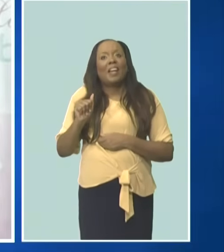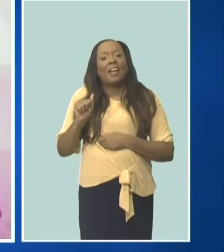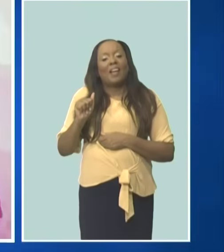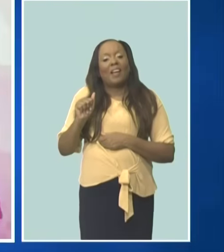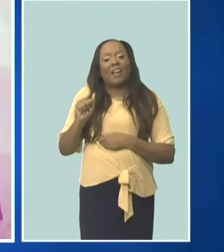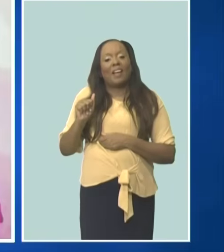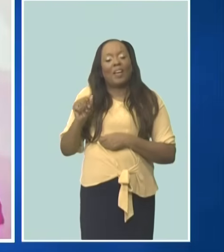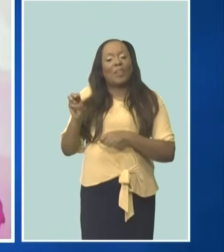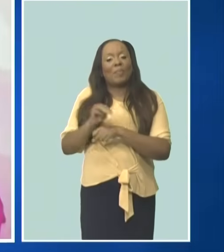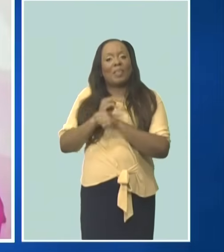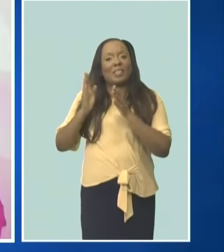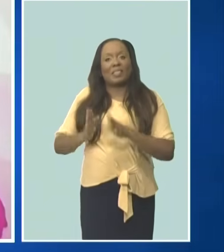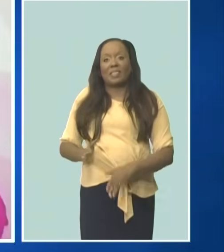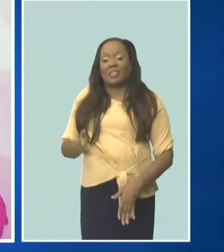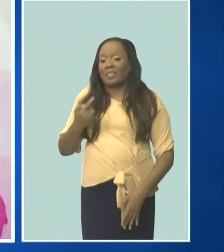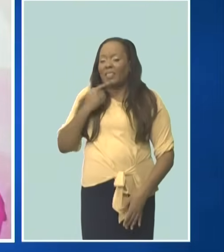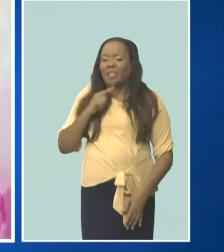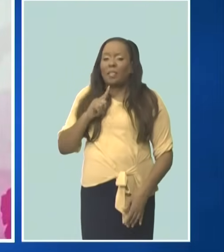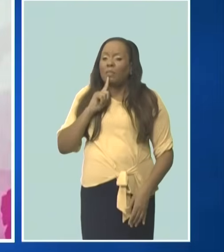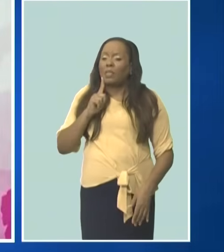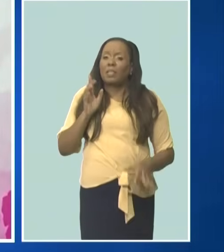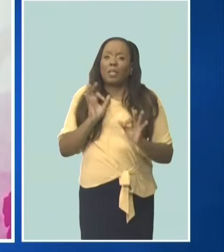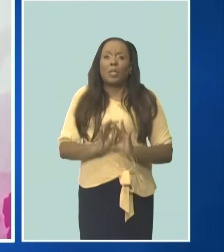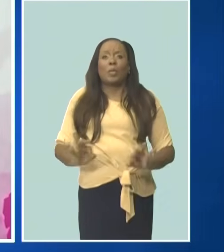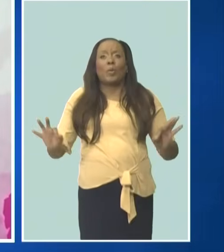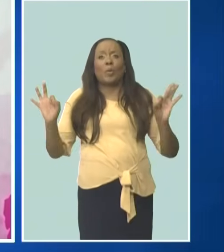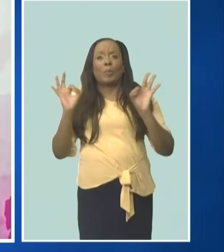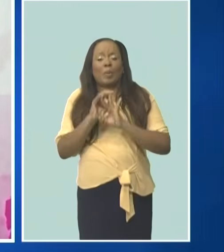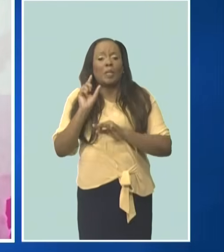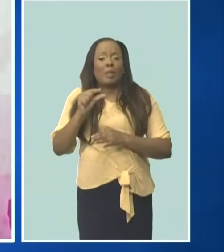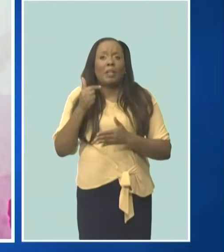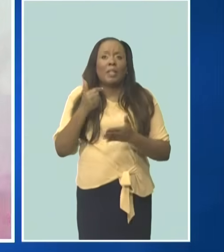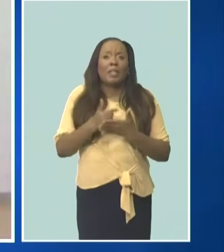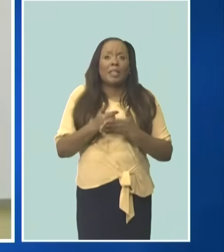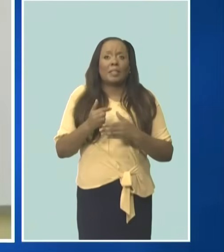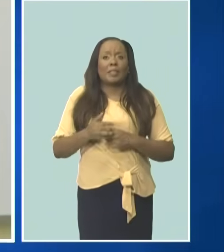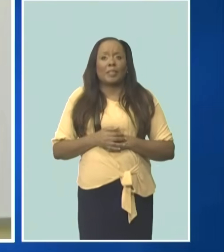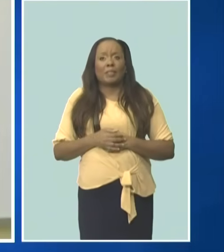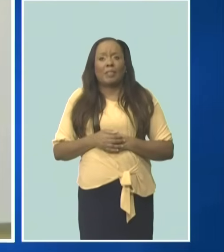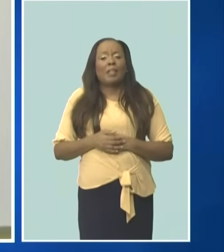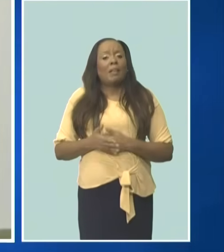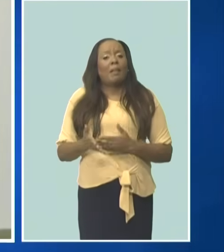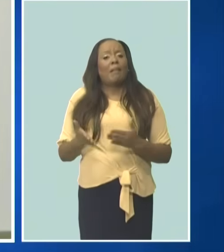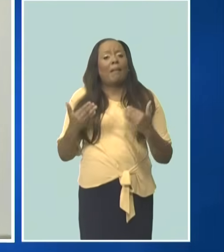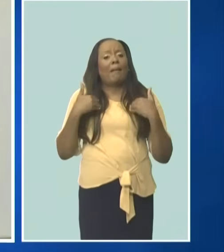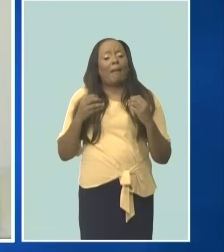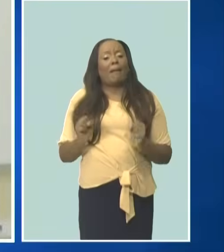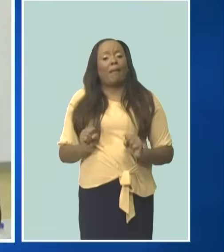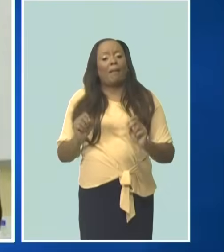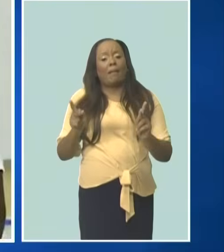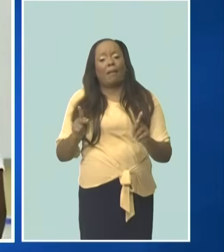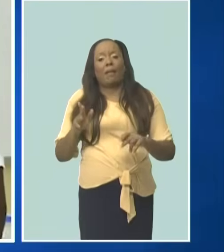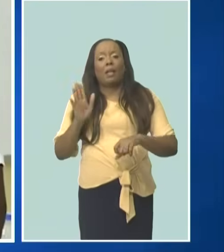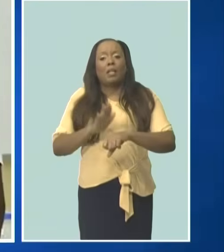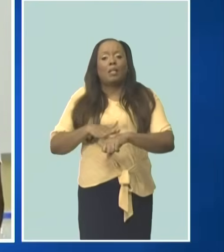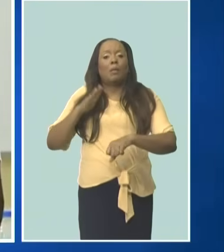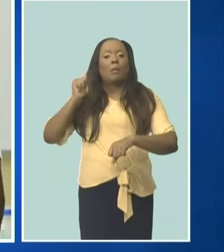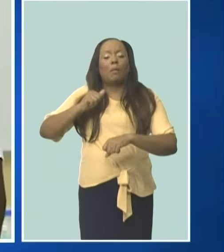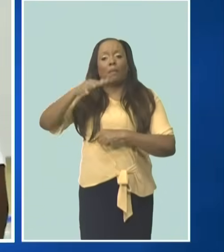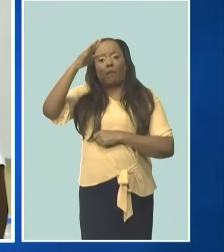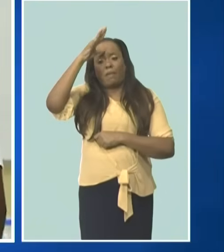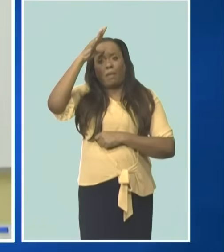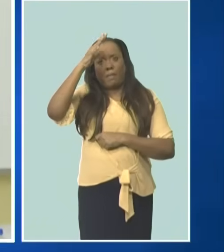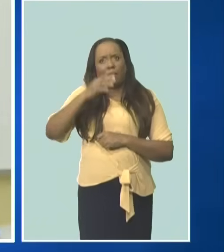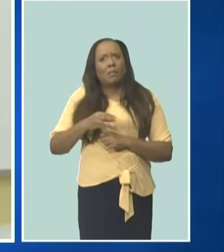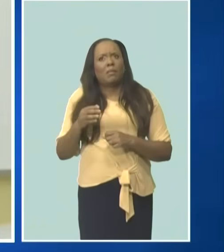one of the most important graduations he has attended, and used the opportunity to issue a call to fathers to